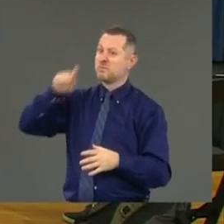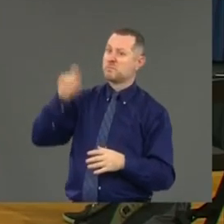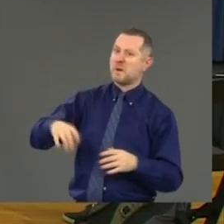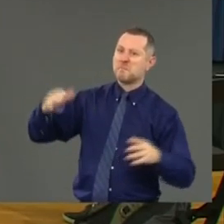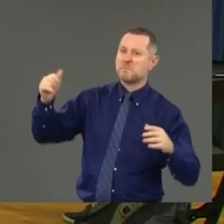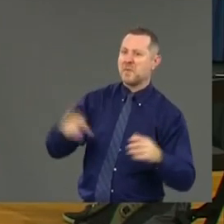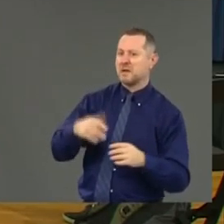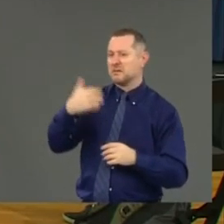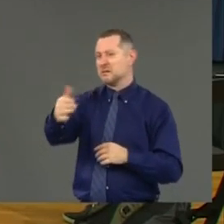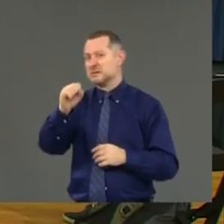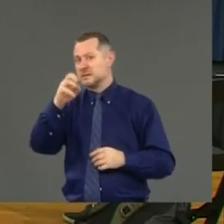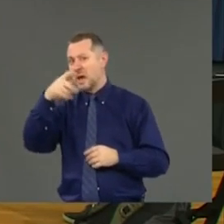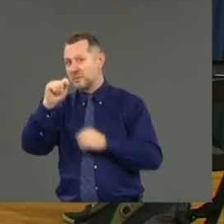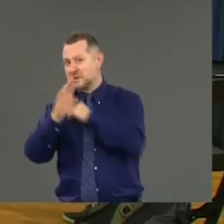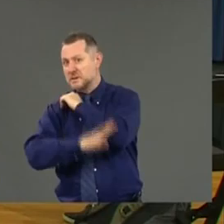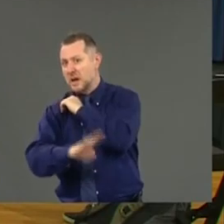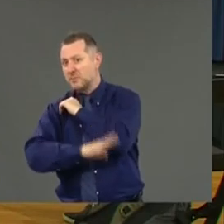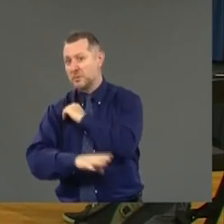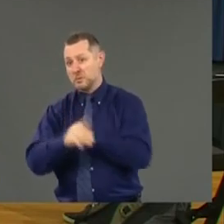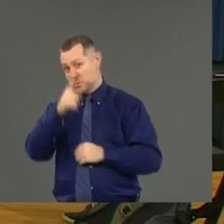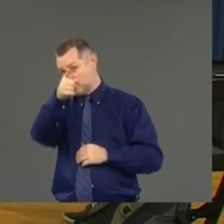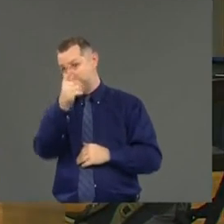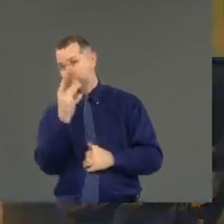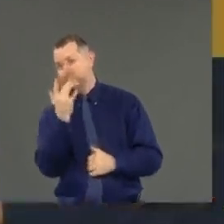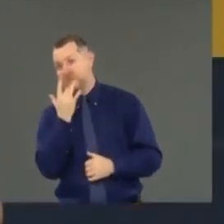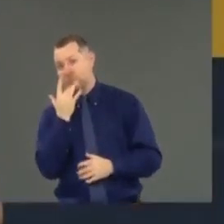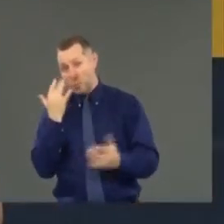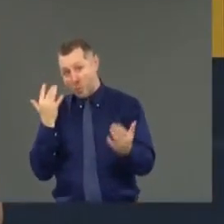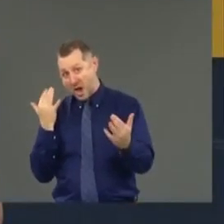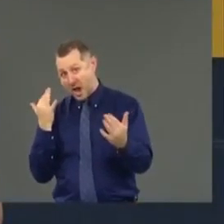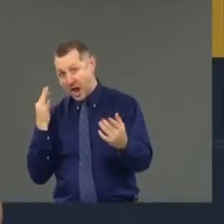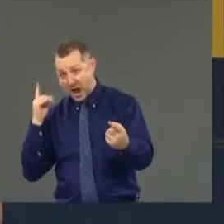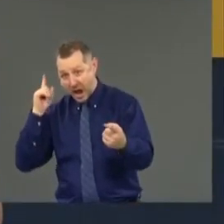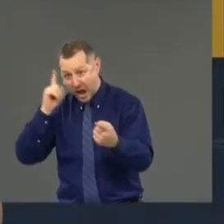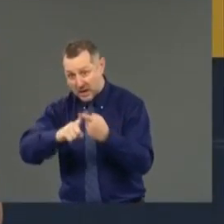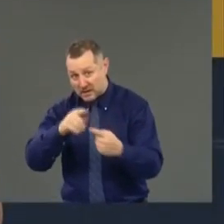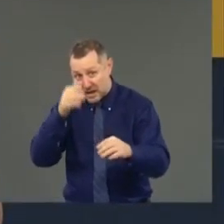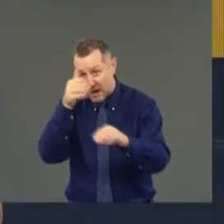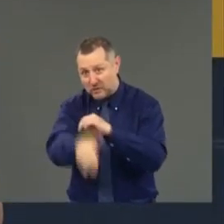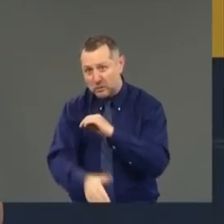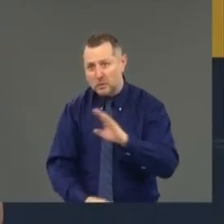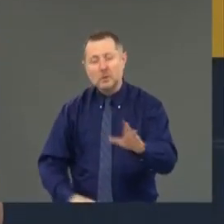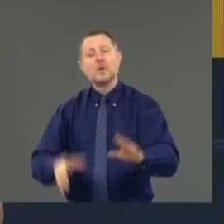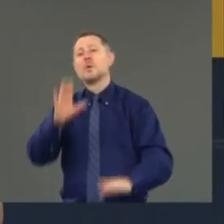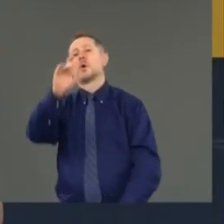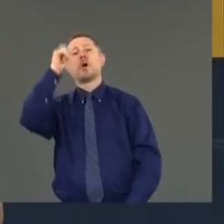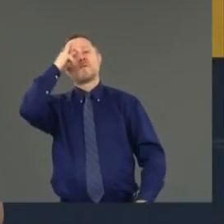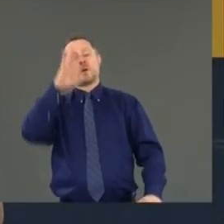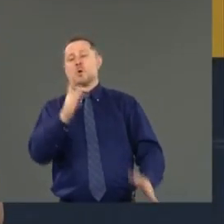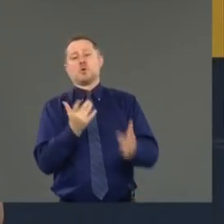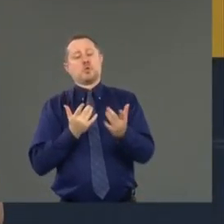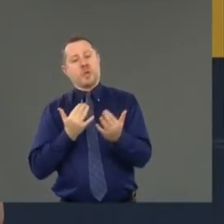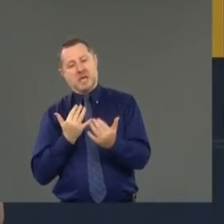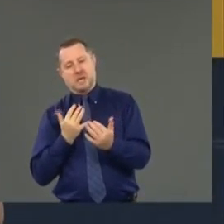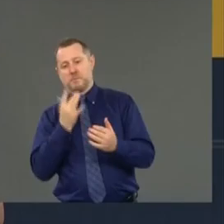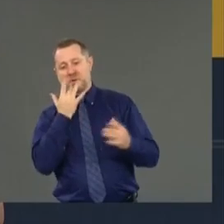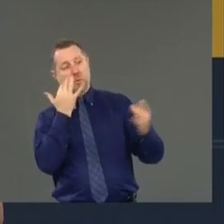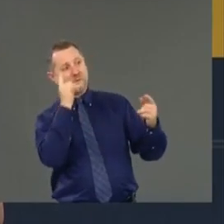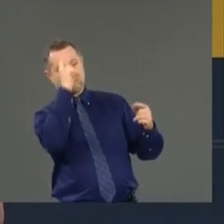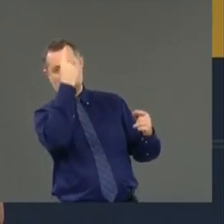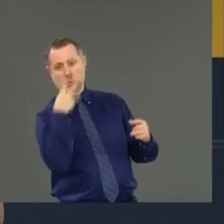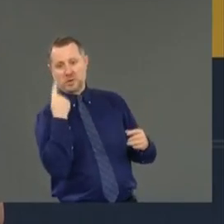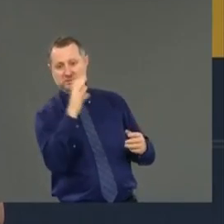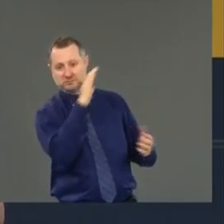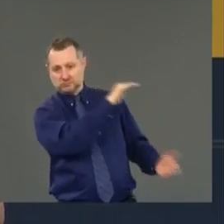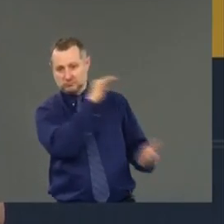Would you rather see it taken up then, and when we know what happens? Well, they want to know what happens with Washington, because they're in the same position with the state budget, right? I